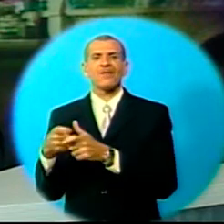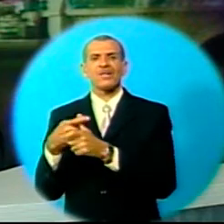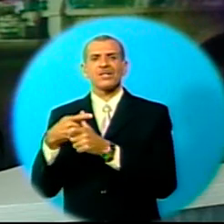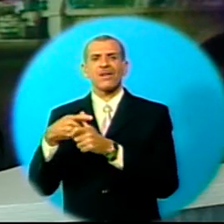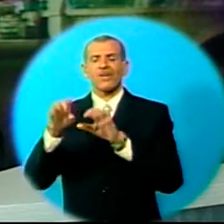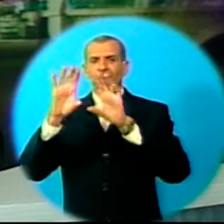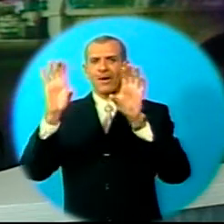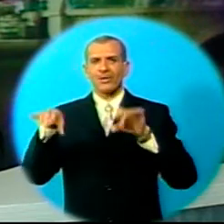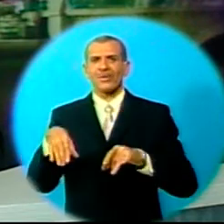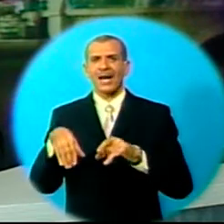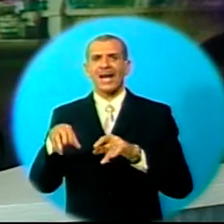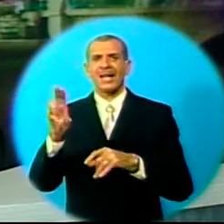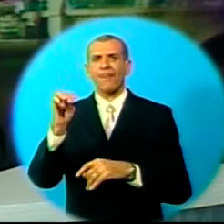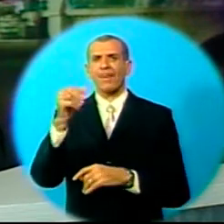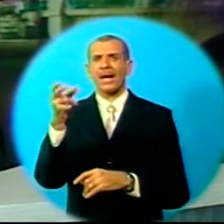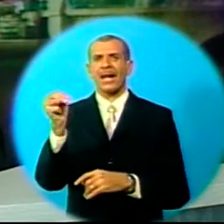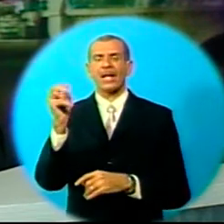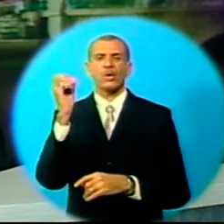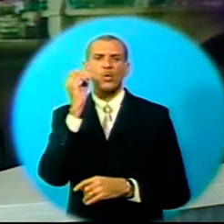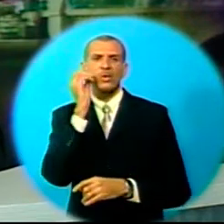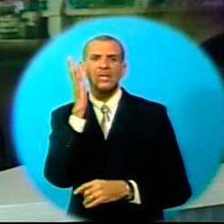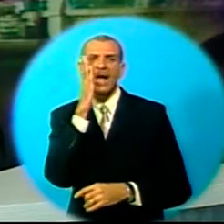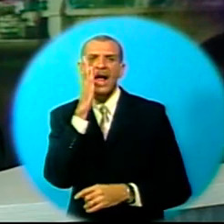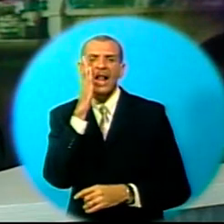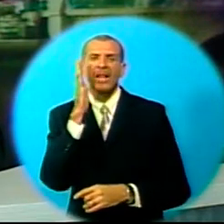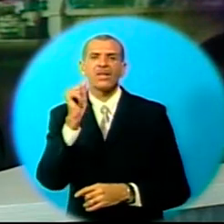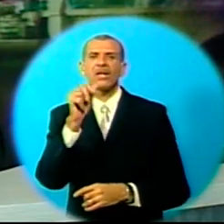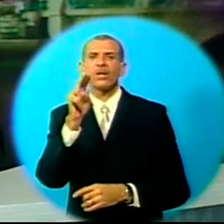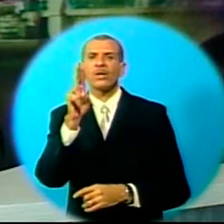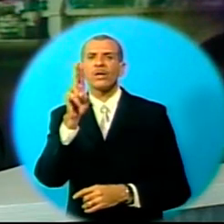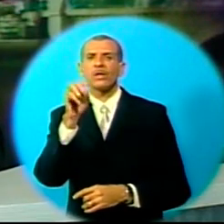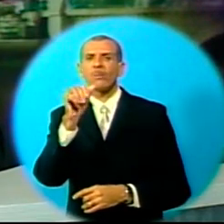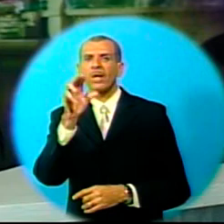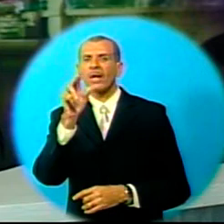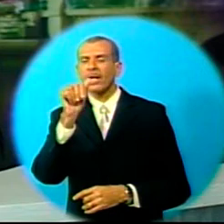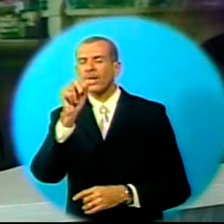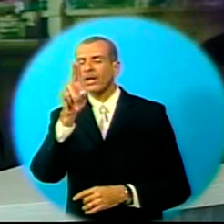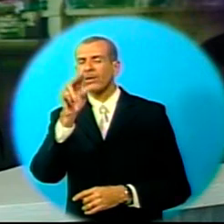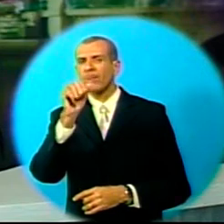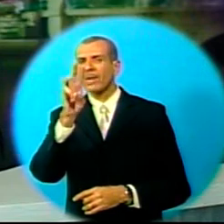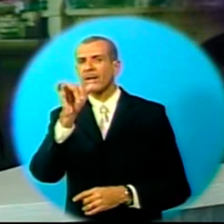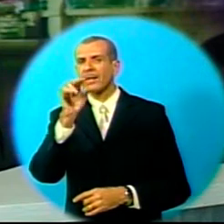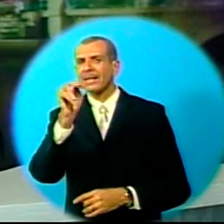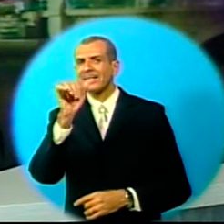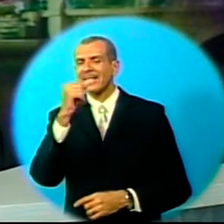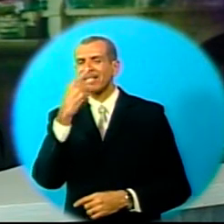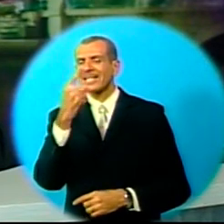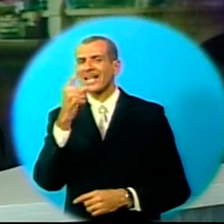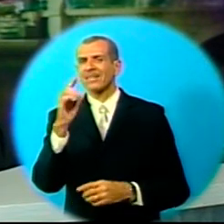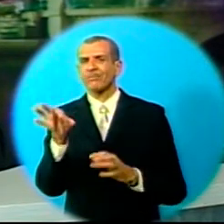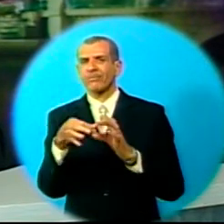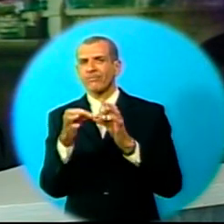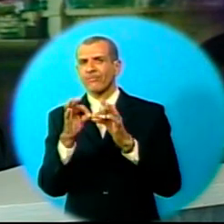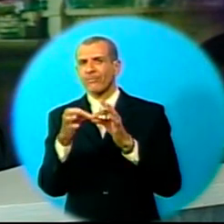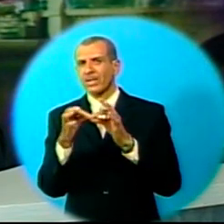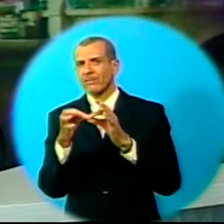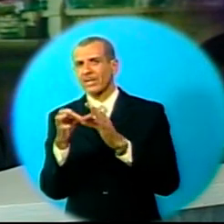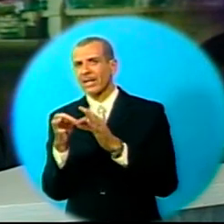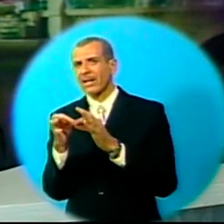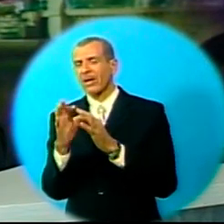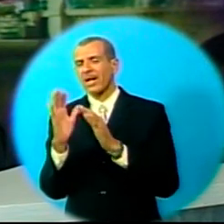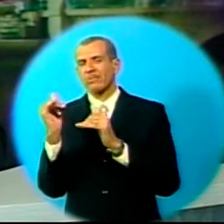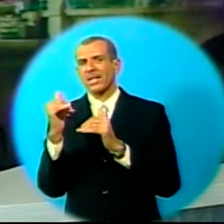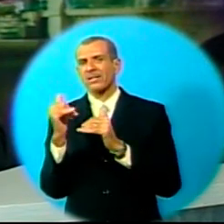contracts at a Manhattan hotel. The awnings feature a design unique to the local company, and installation is expected to take